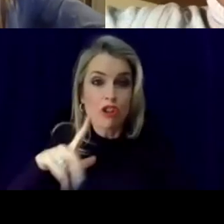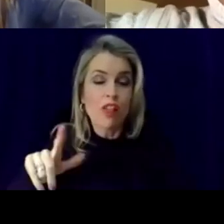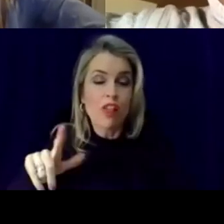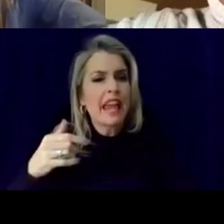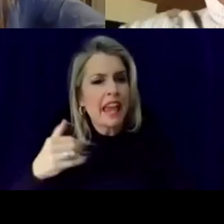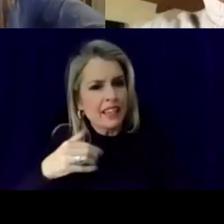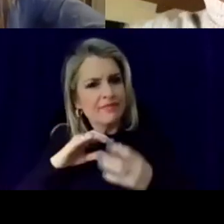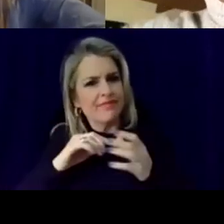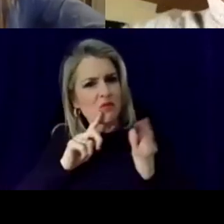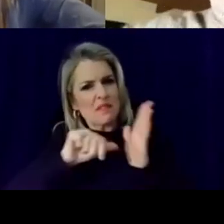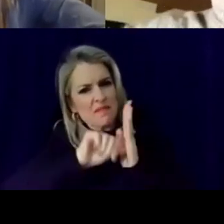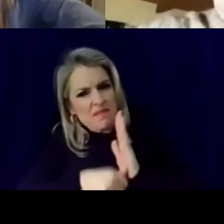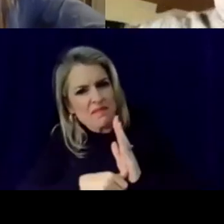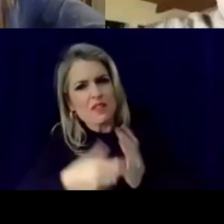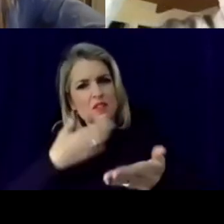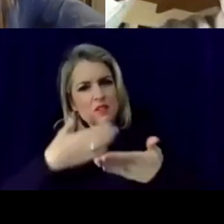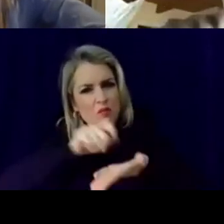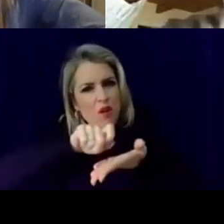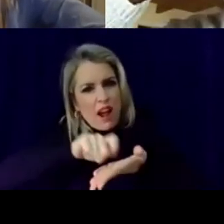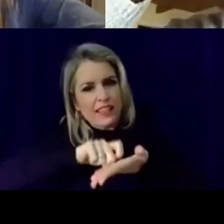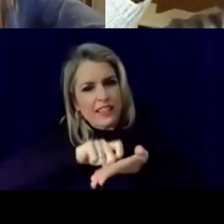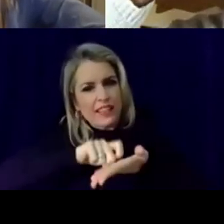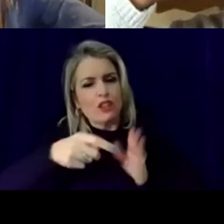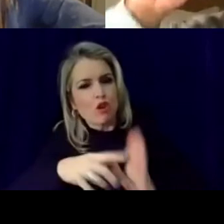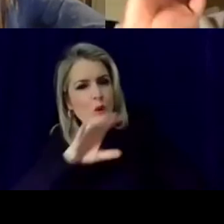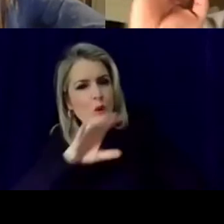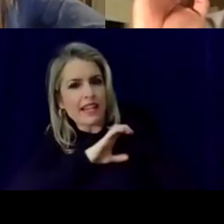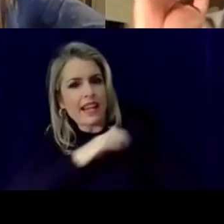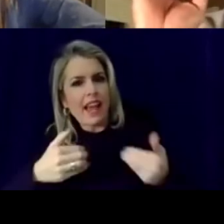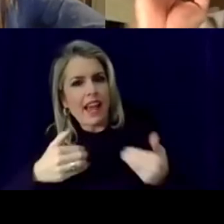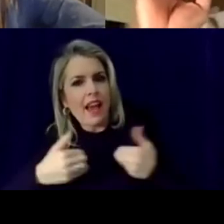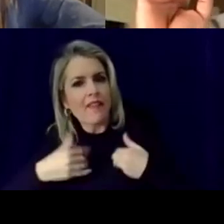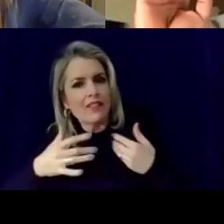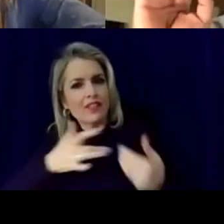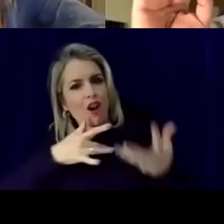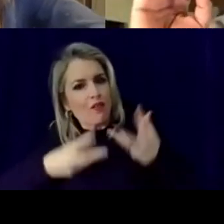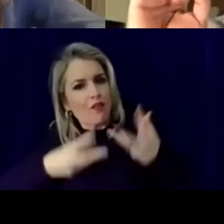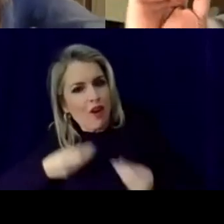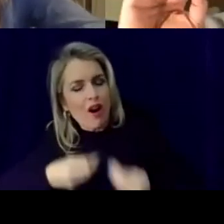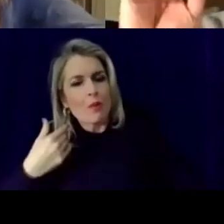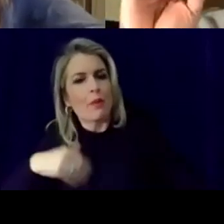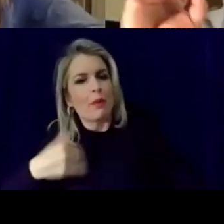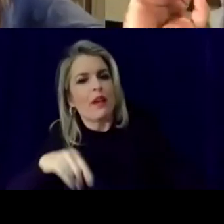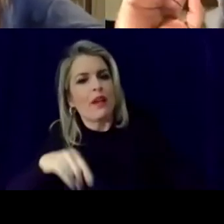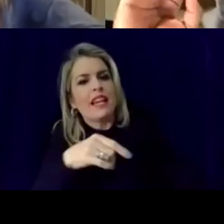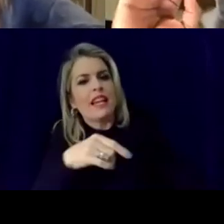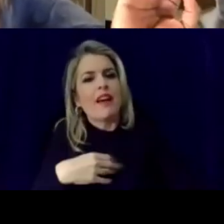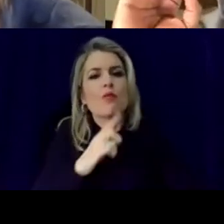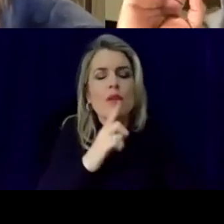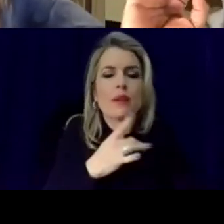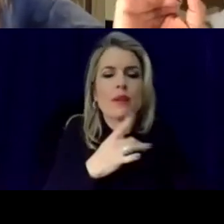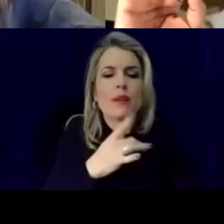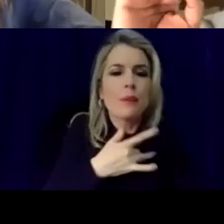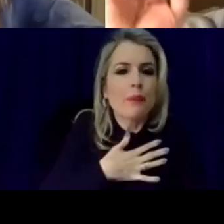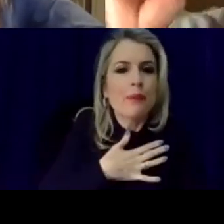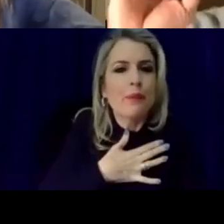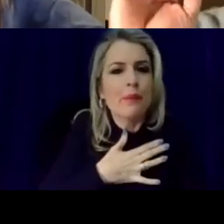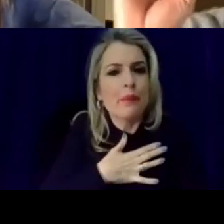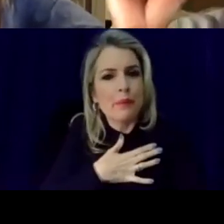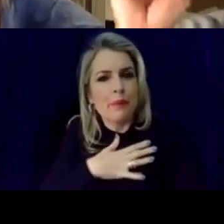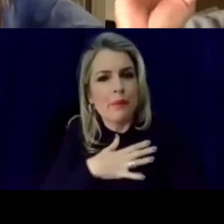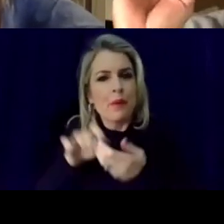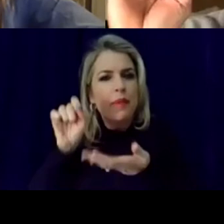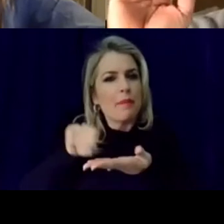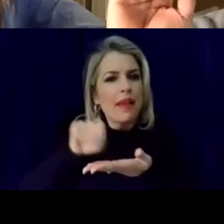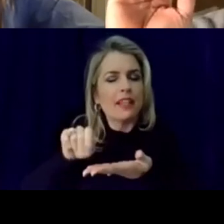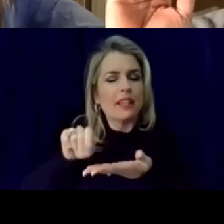about that heart, and he's got really a deft touch with the pen.